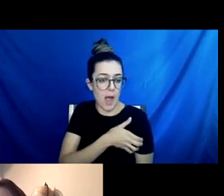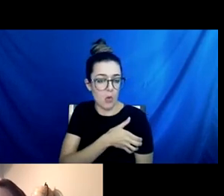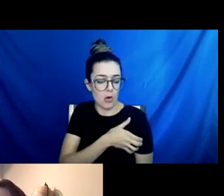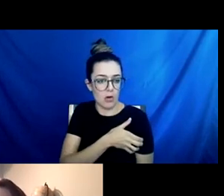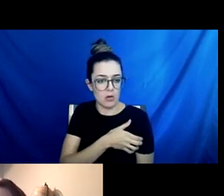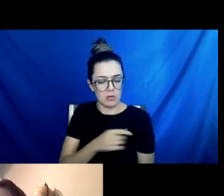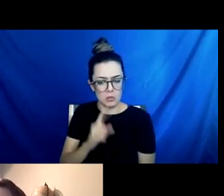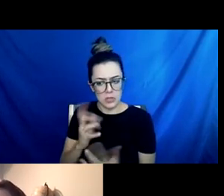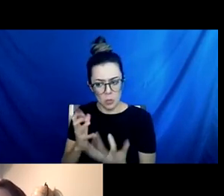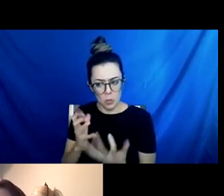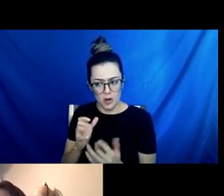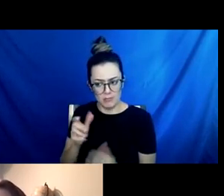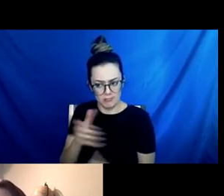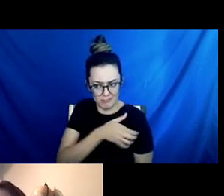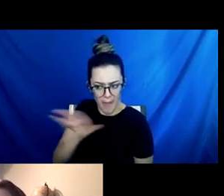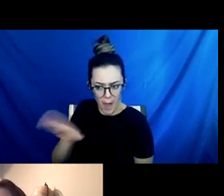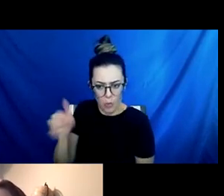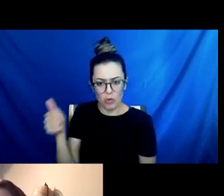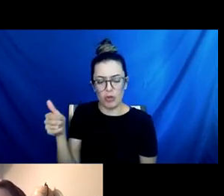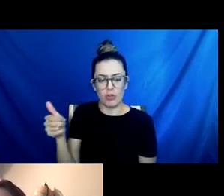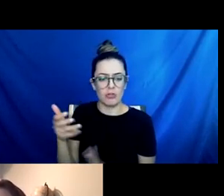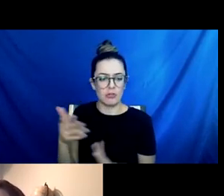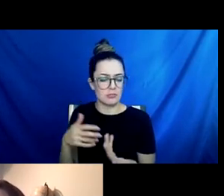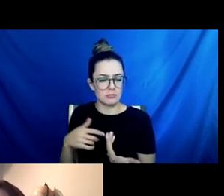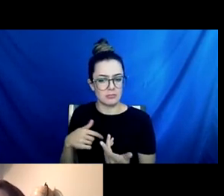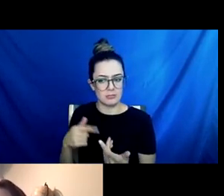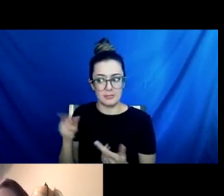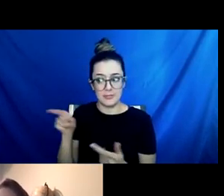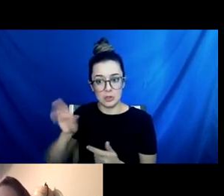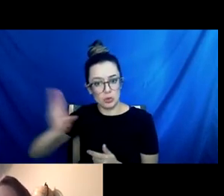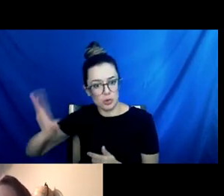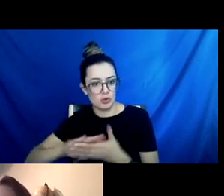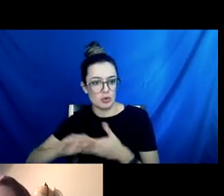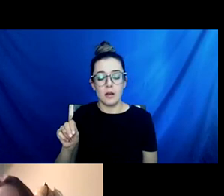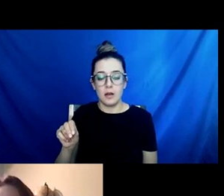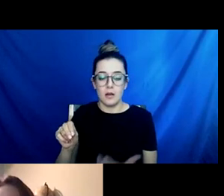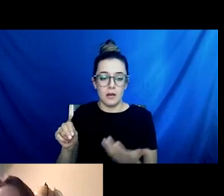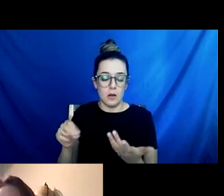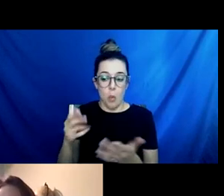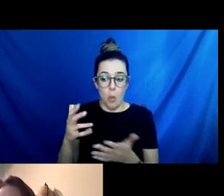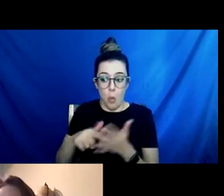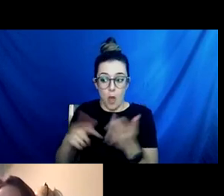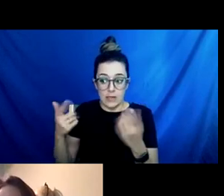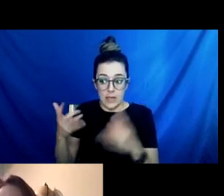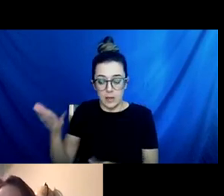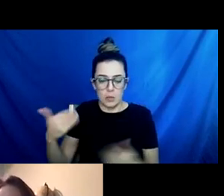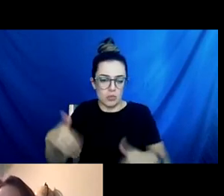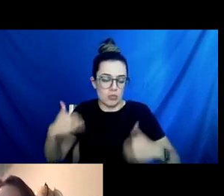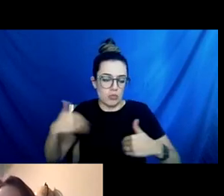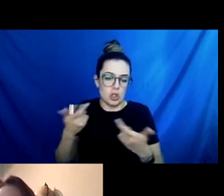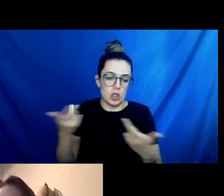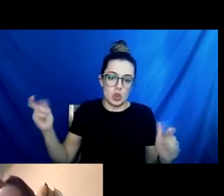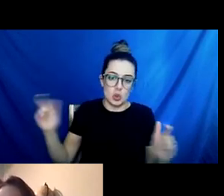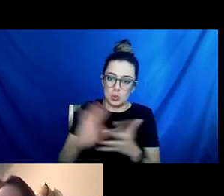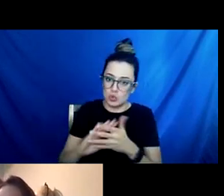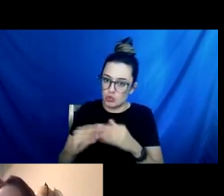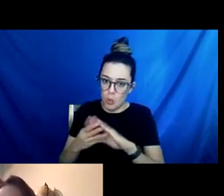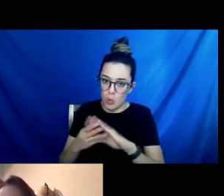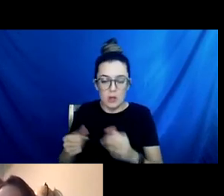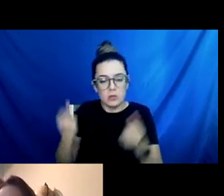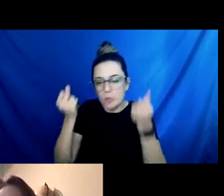a city block you're going to report about something there, you have to get to know the people there. You have to let them guide